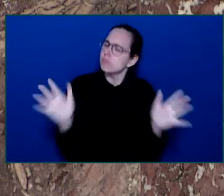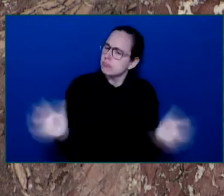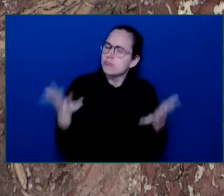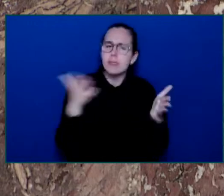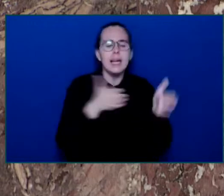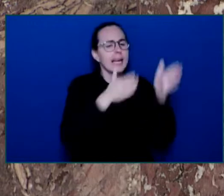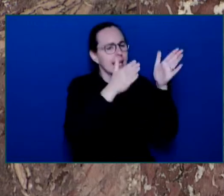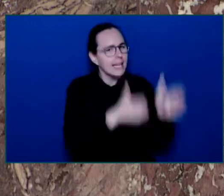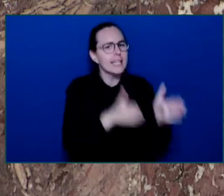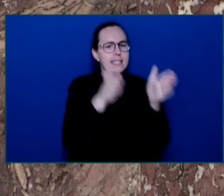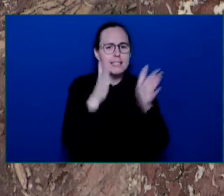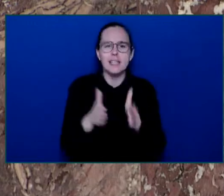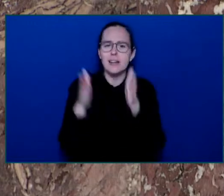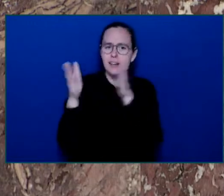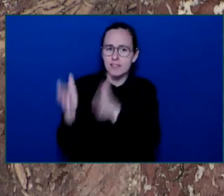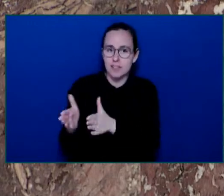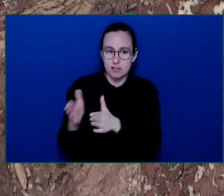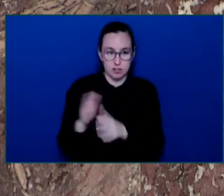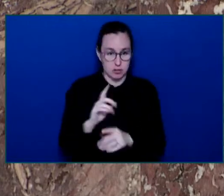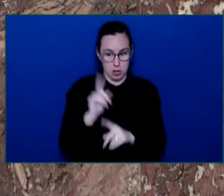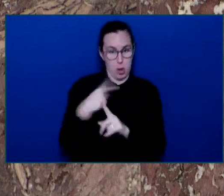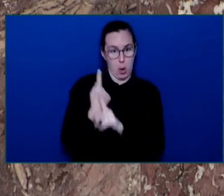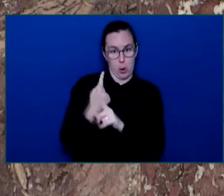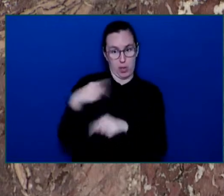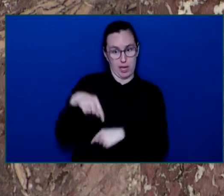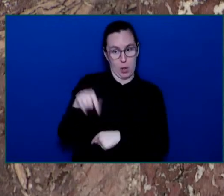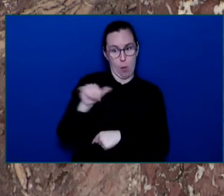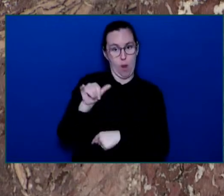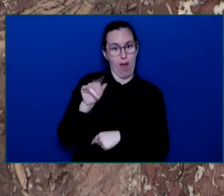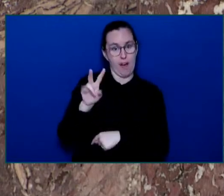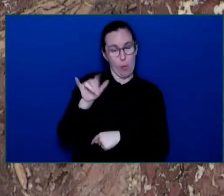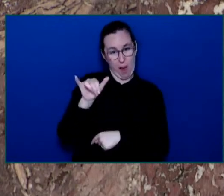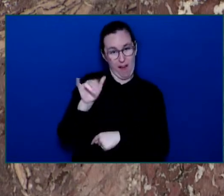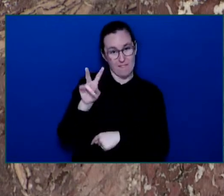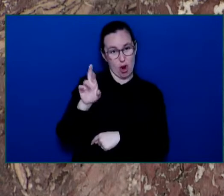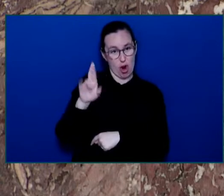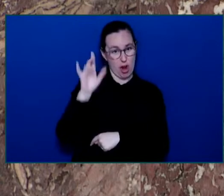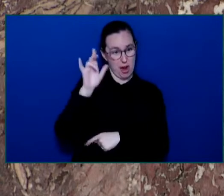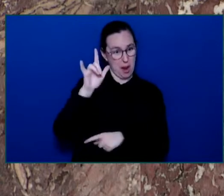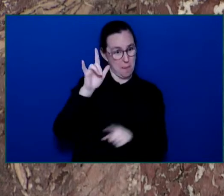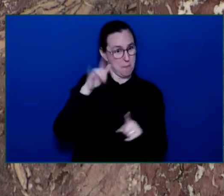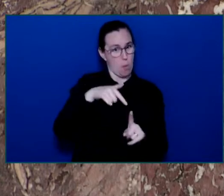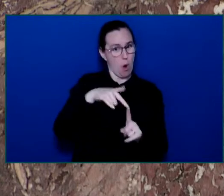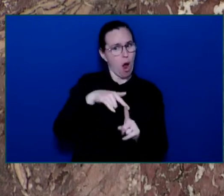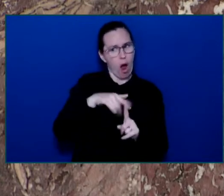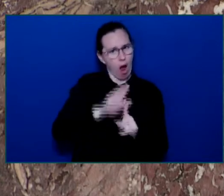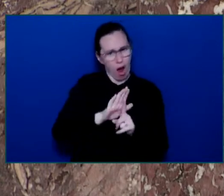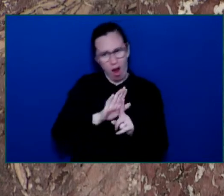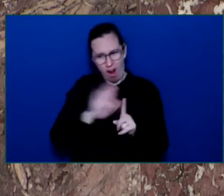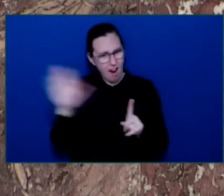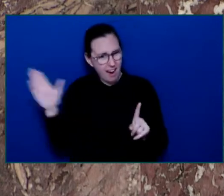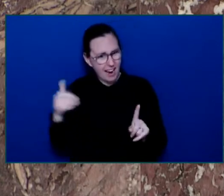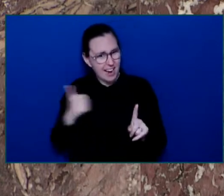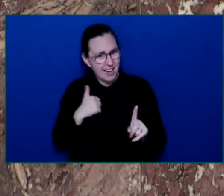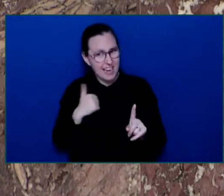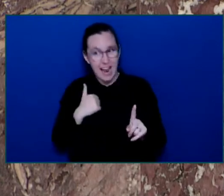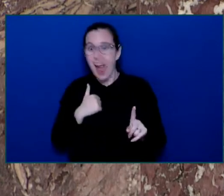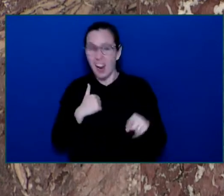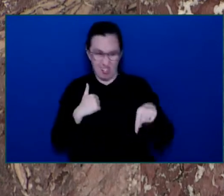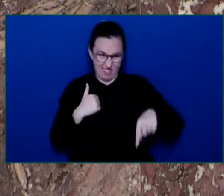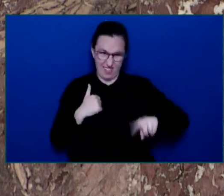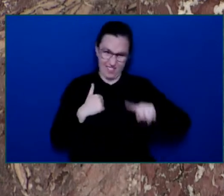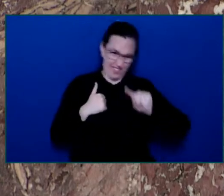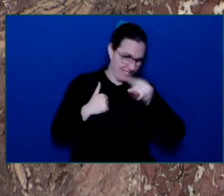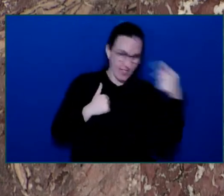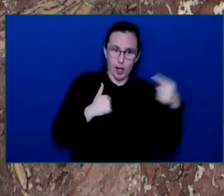first of its kind in any Canadian airport. As British Columbians, we must always work to ensure that no